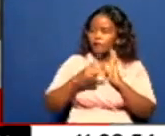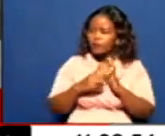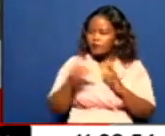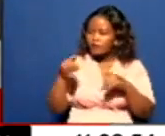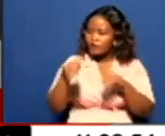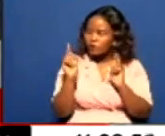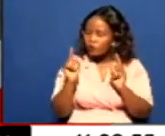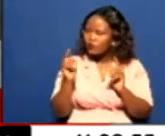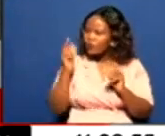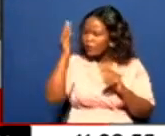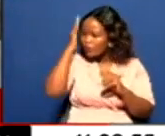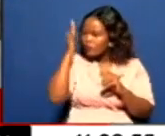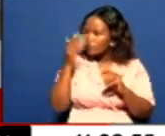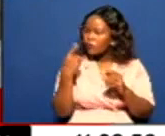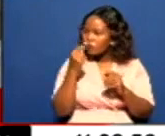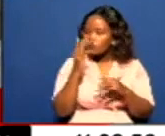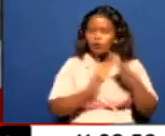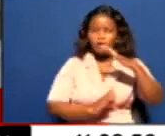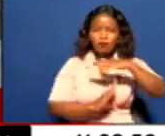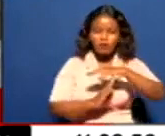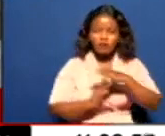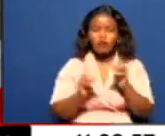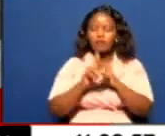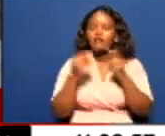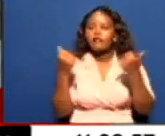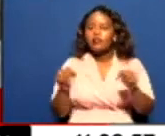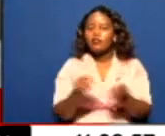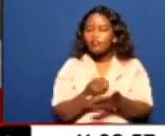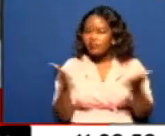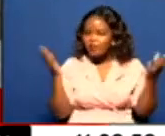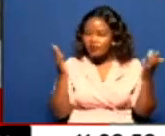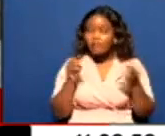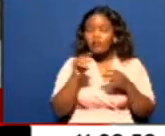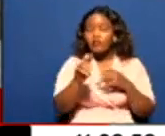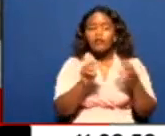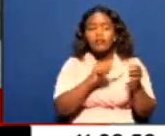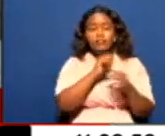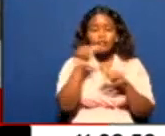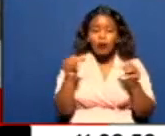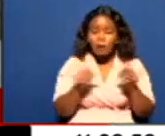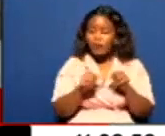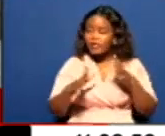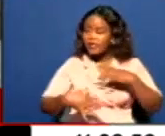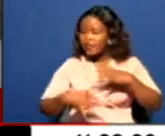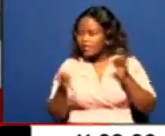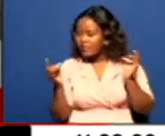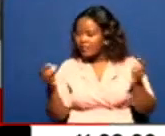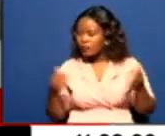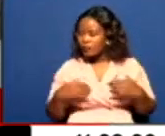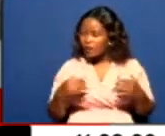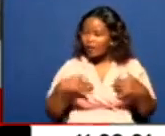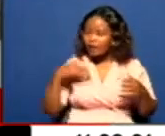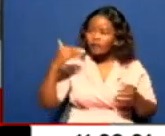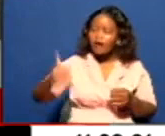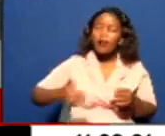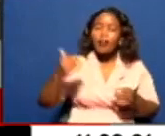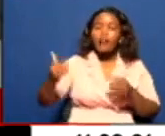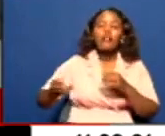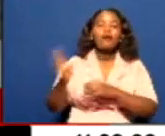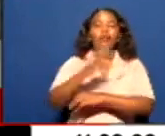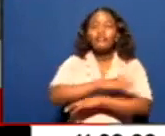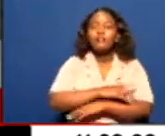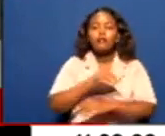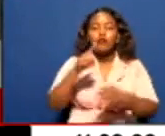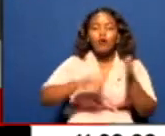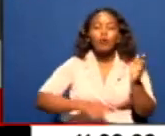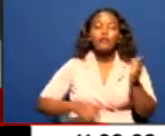you know, at the forefront of everything. It's purely about the little steps that we make every day when we wake up. What is my role? What is the role of my